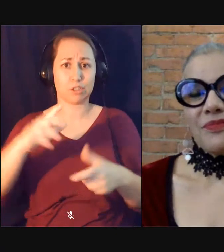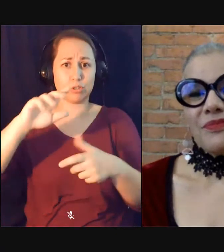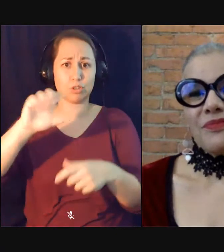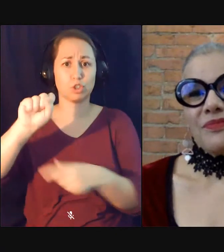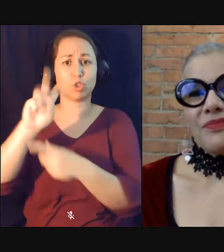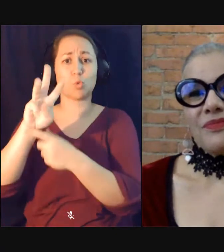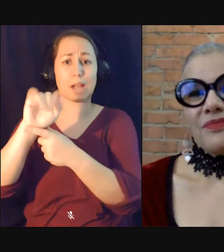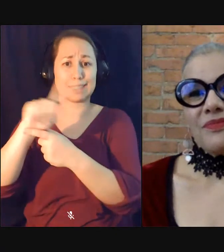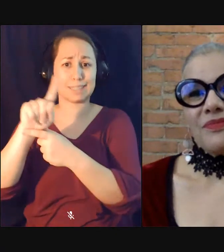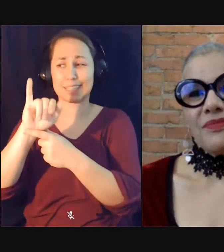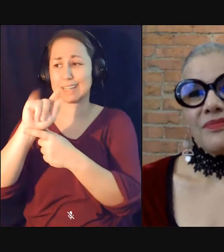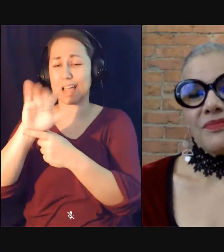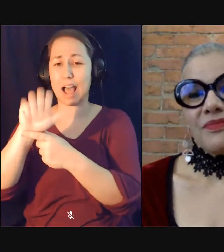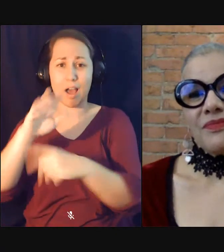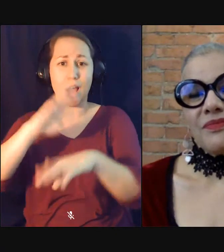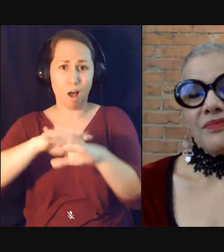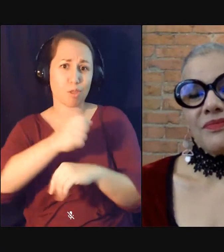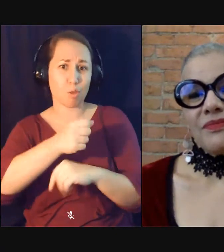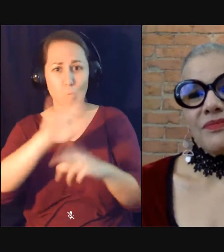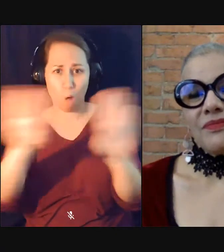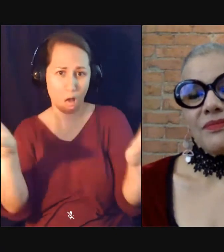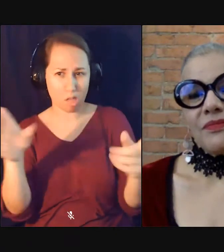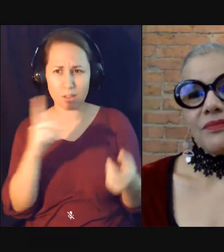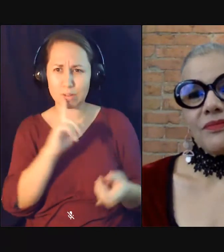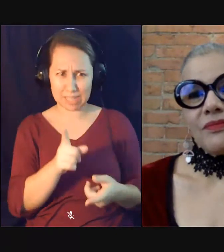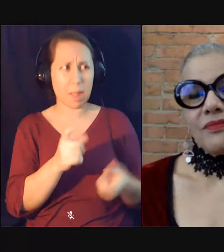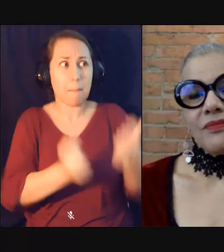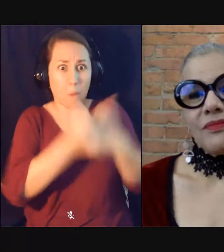the majority of people that I talked to and that I interacted with,